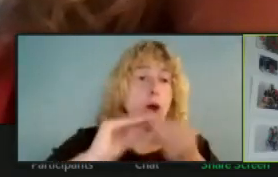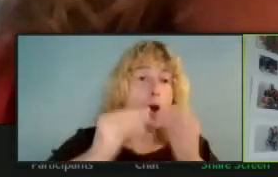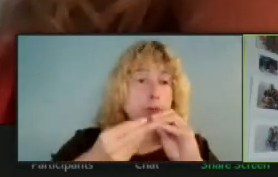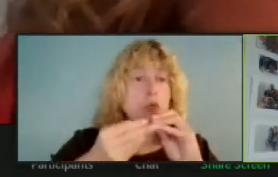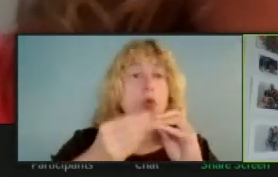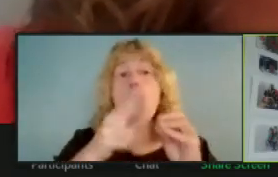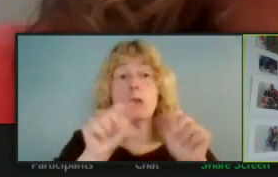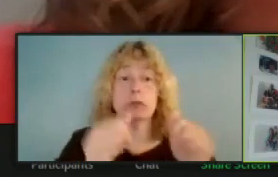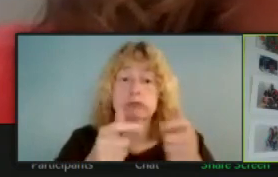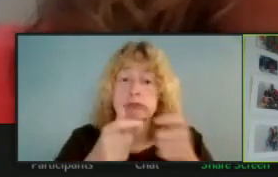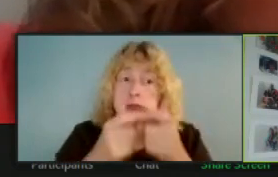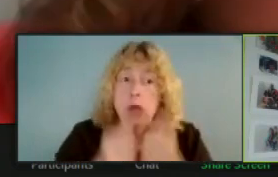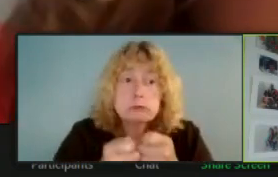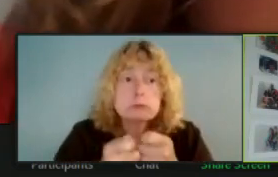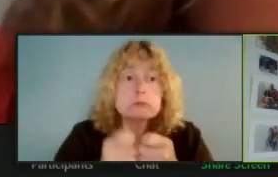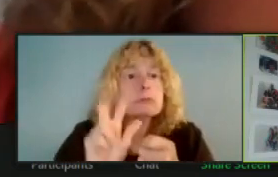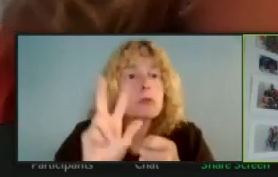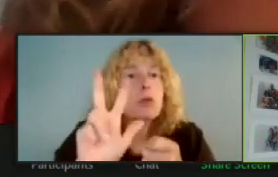at